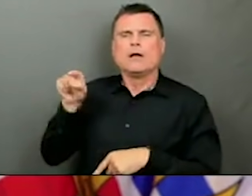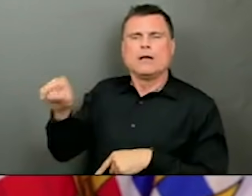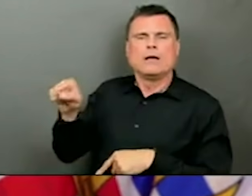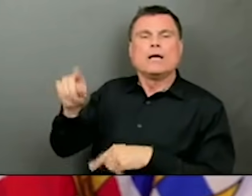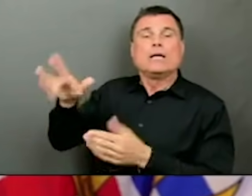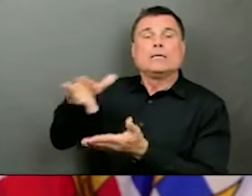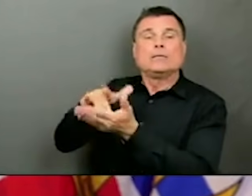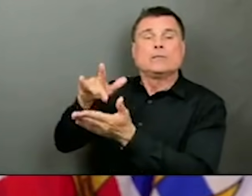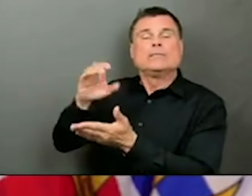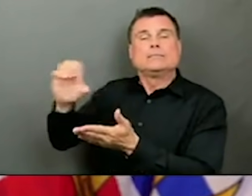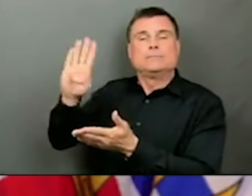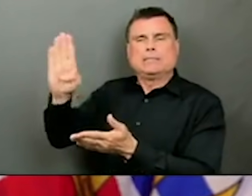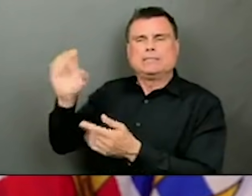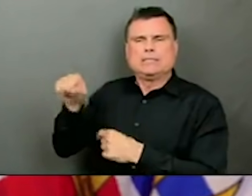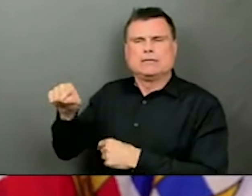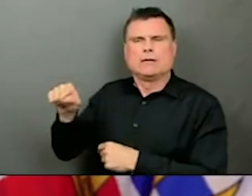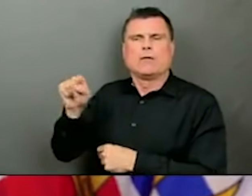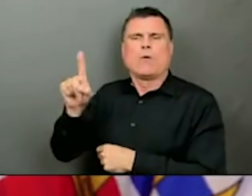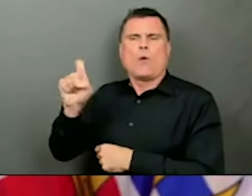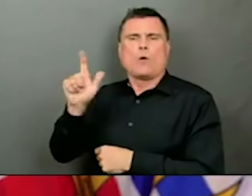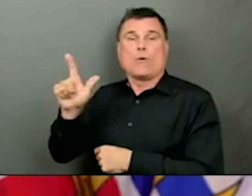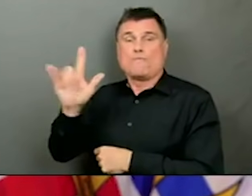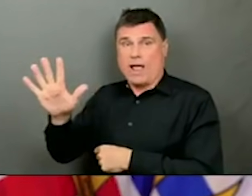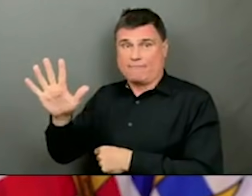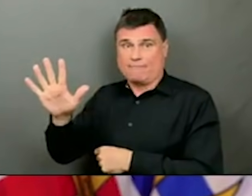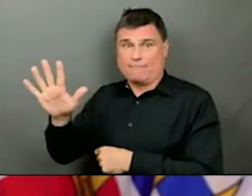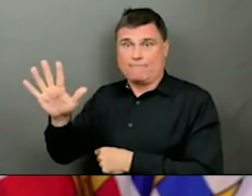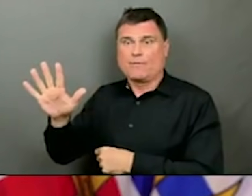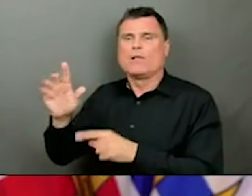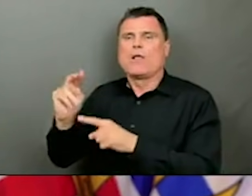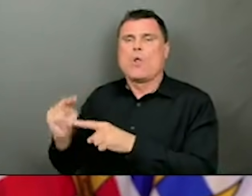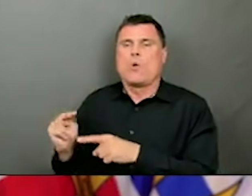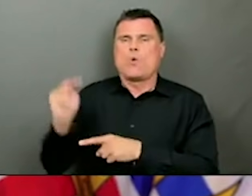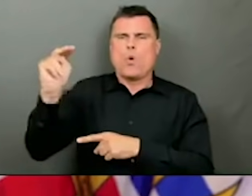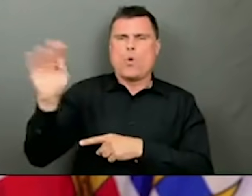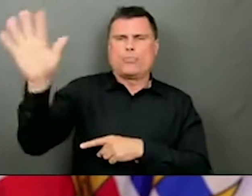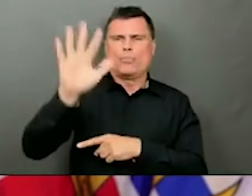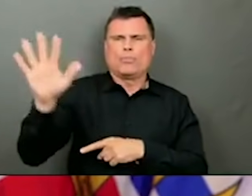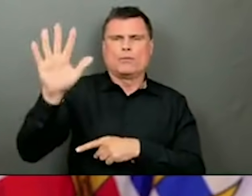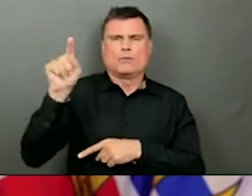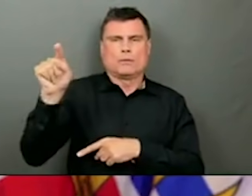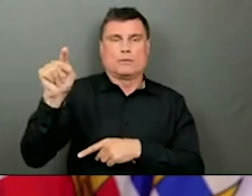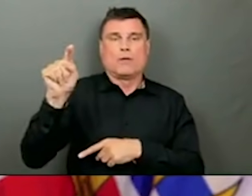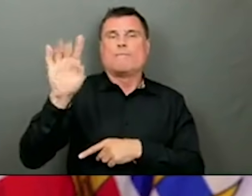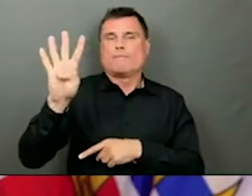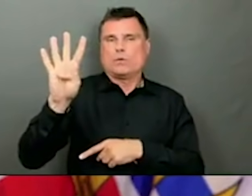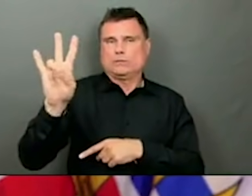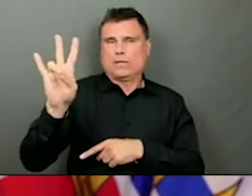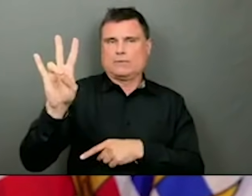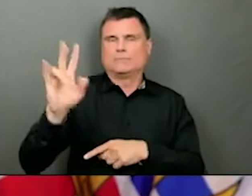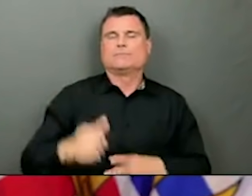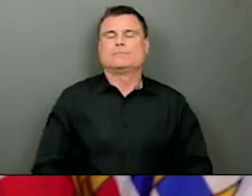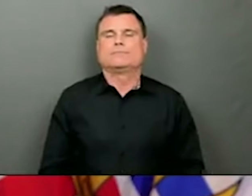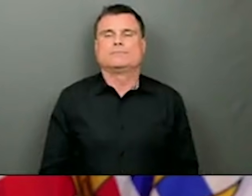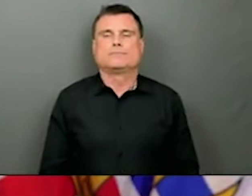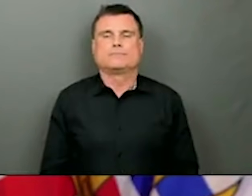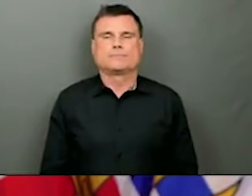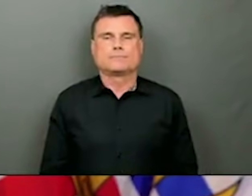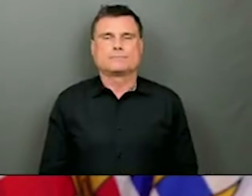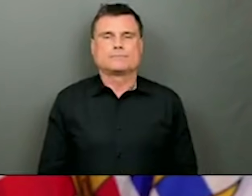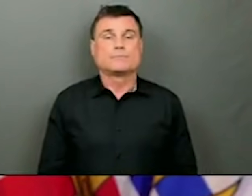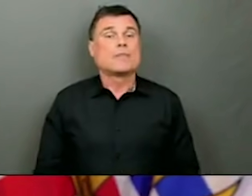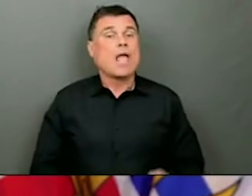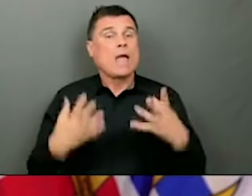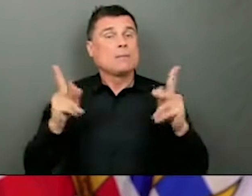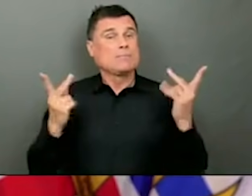the Interior Health Region, and 47 people live in the Northern Health Region. We currently have 5,021